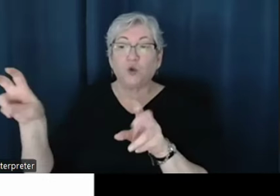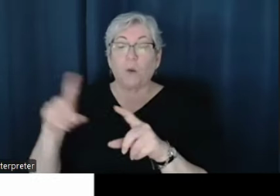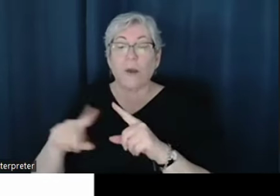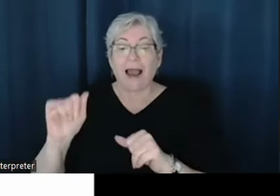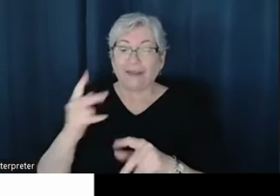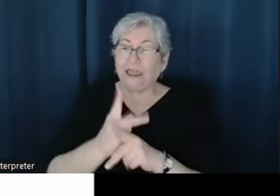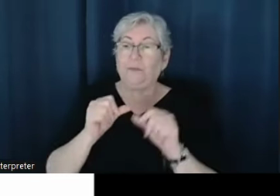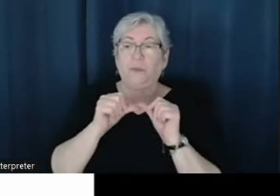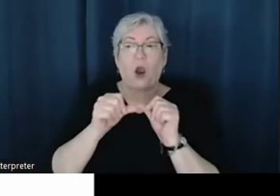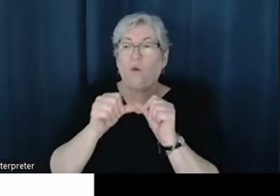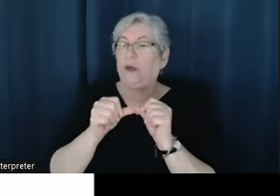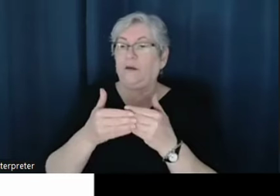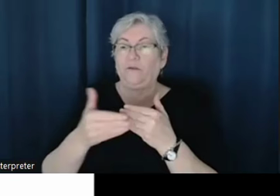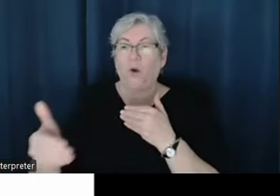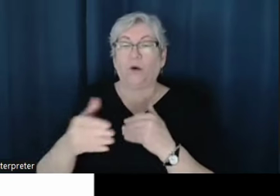moving forward.